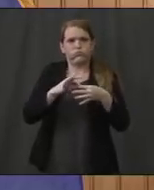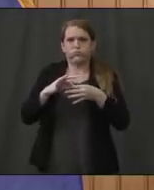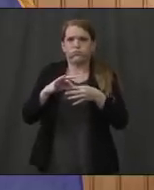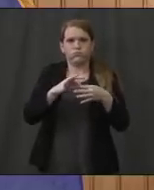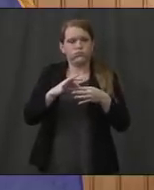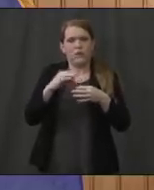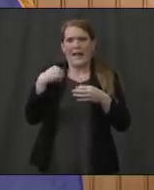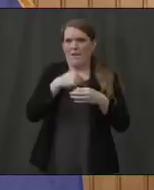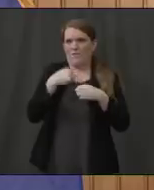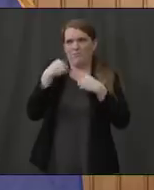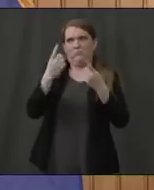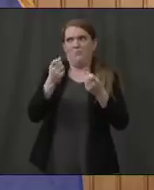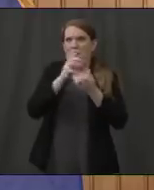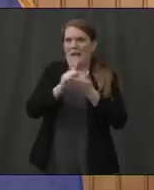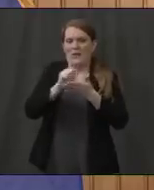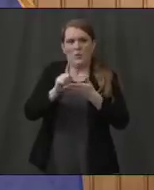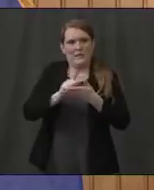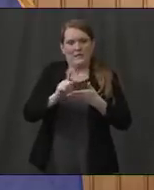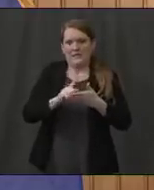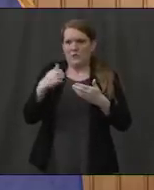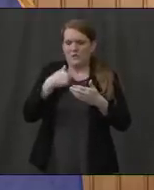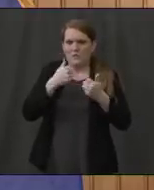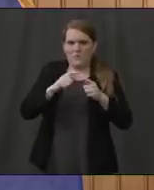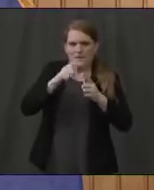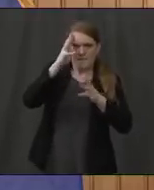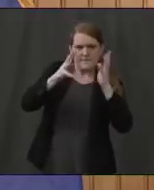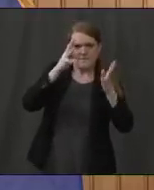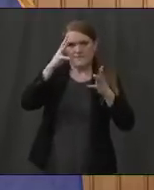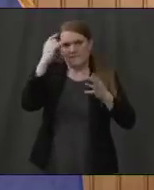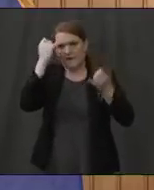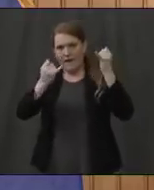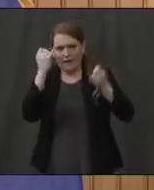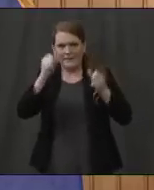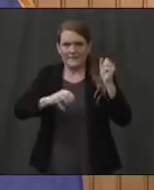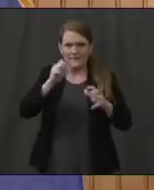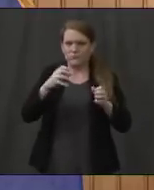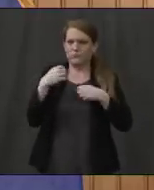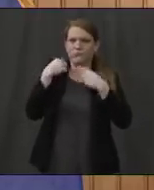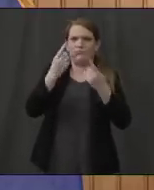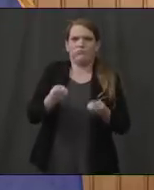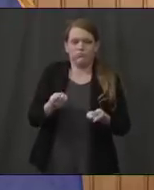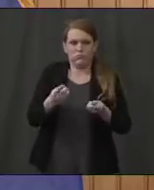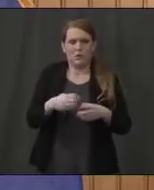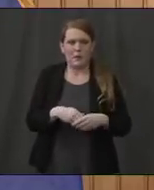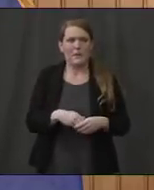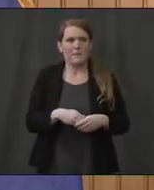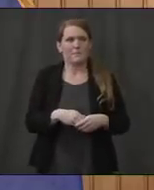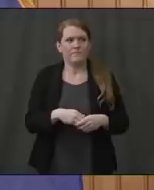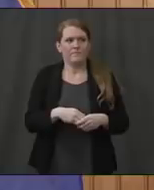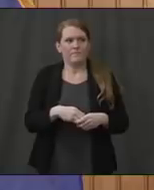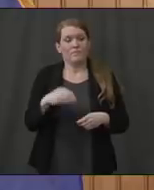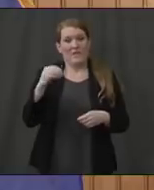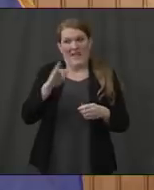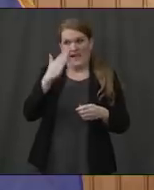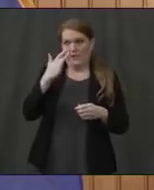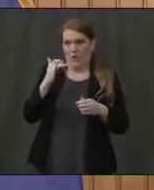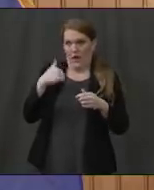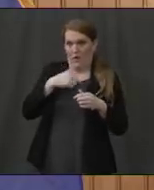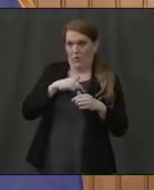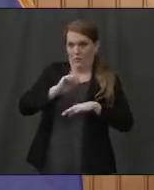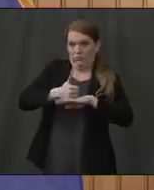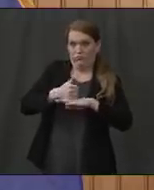early, and we're running like hell, and the virus is right behind us. And that's why having this team every day, every